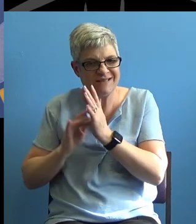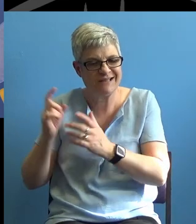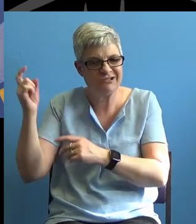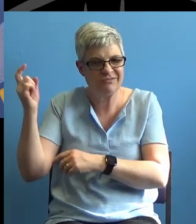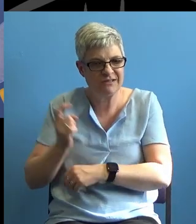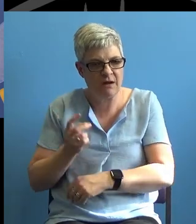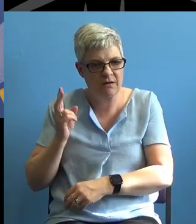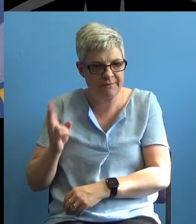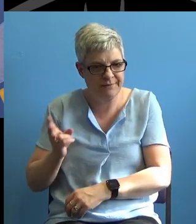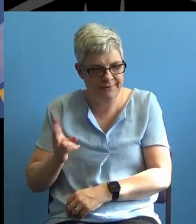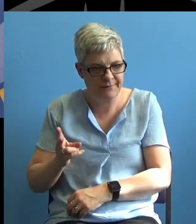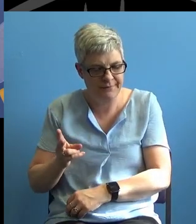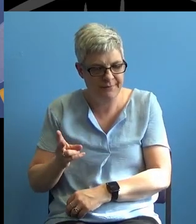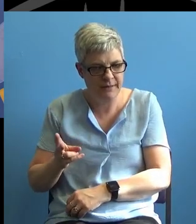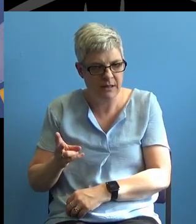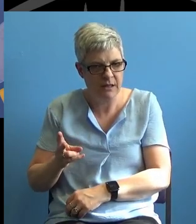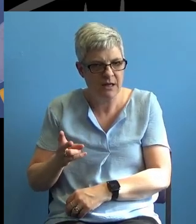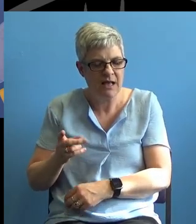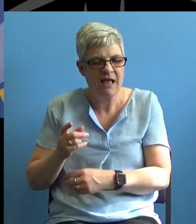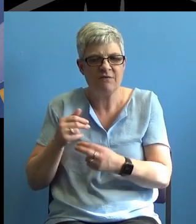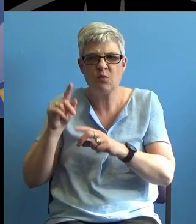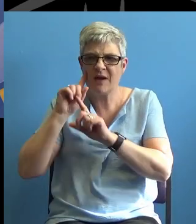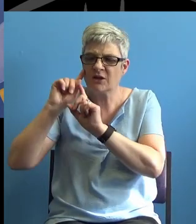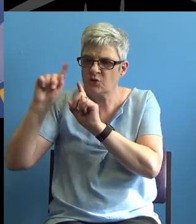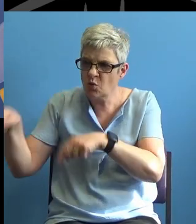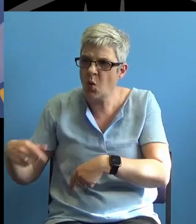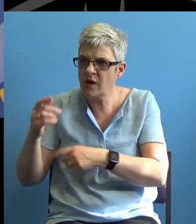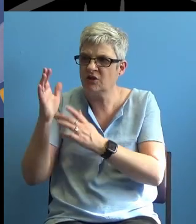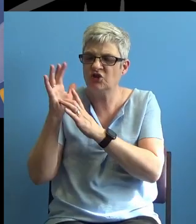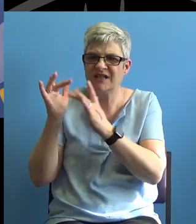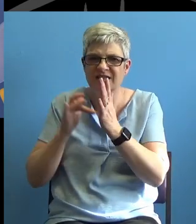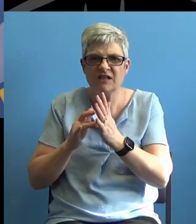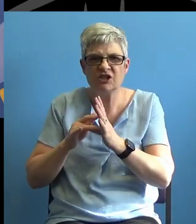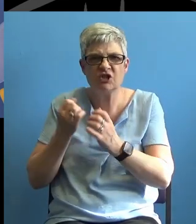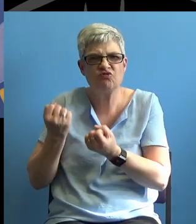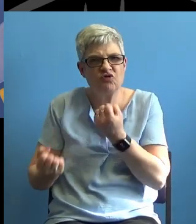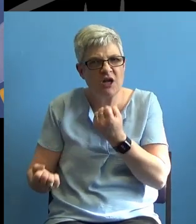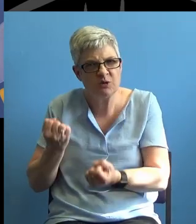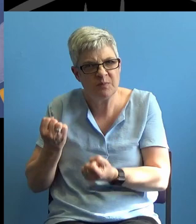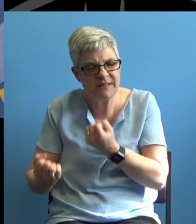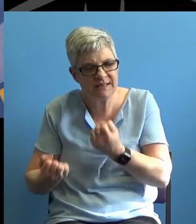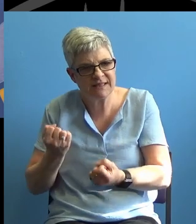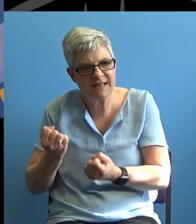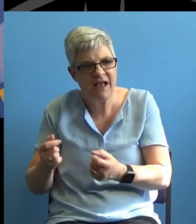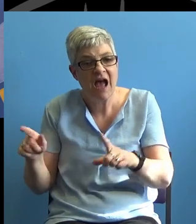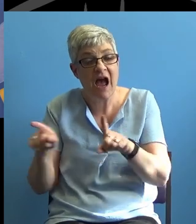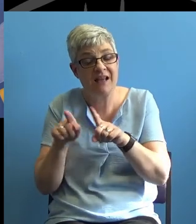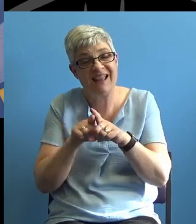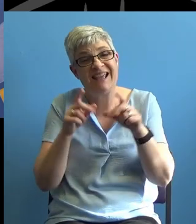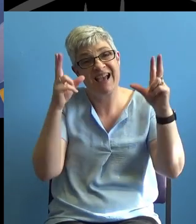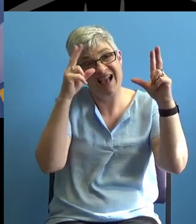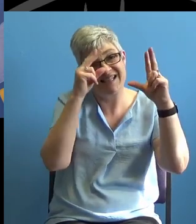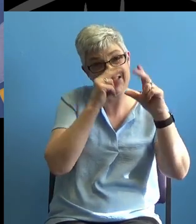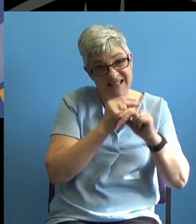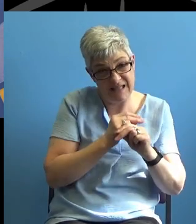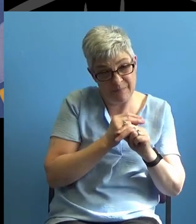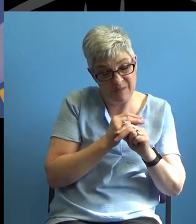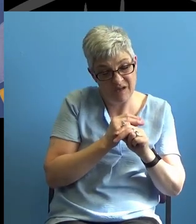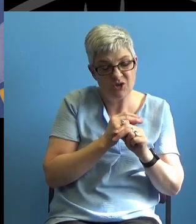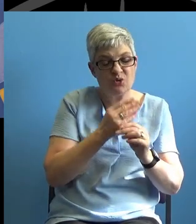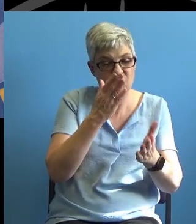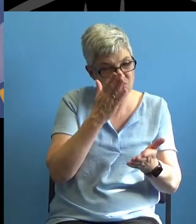return, that those who discount Jesus' judgment, are kind of like asleep to the